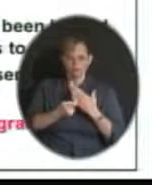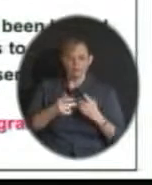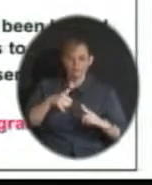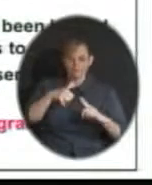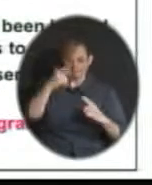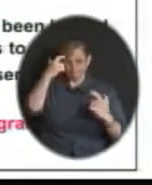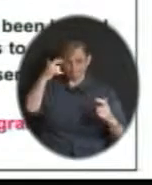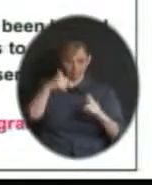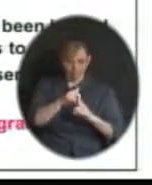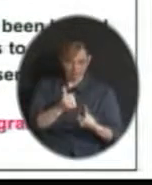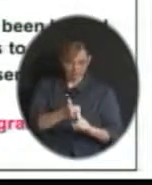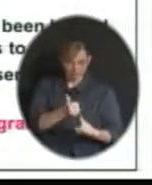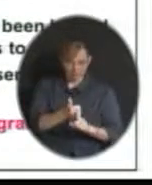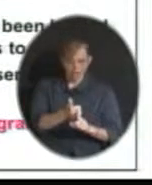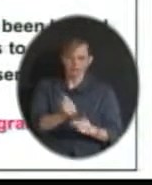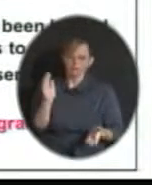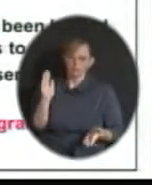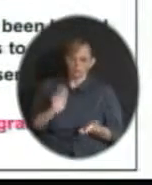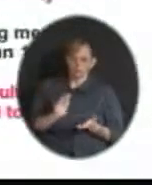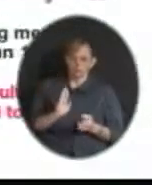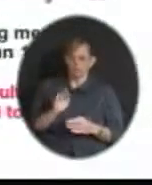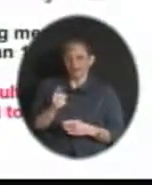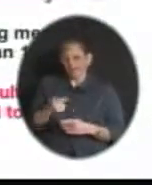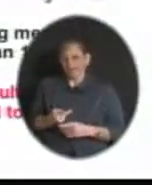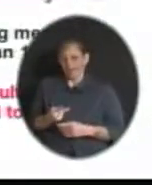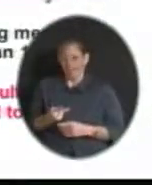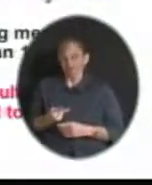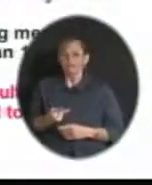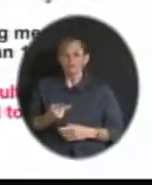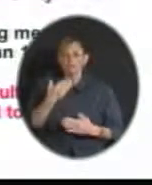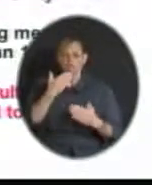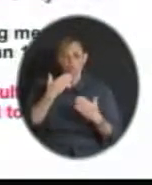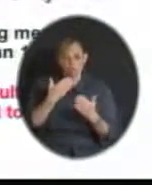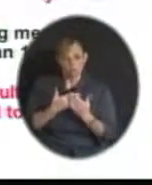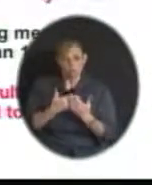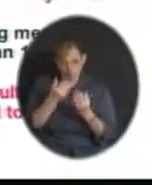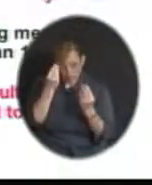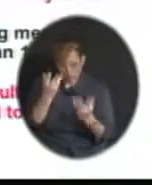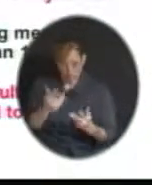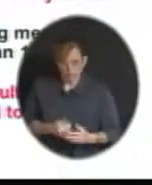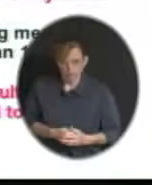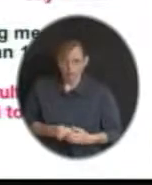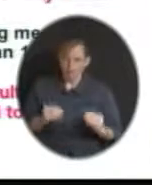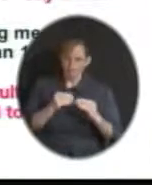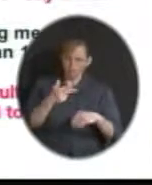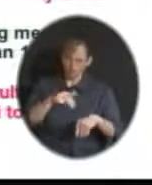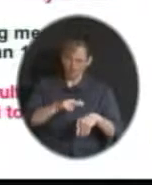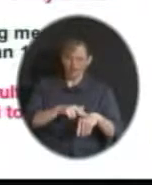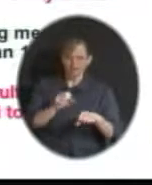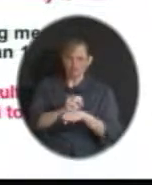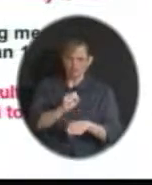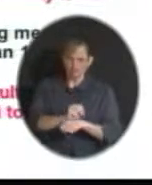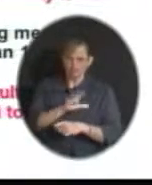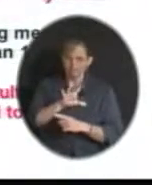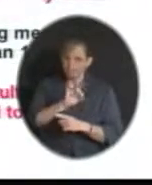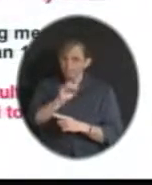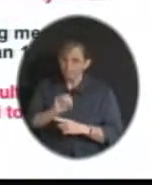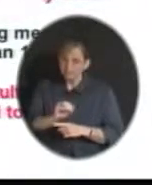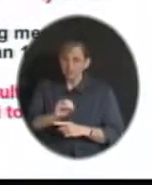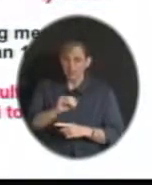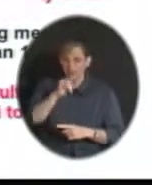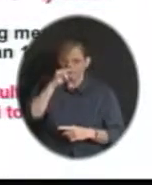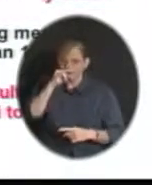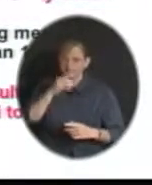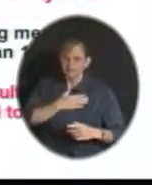is reducing in half. Okay, so there's some good news there. More just national statistics. 58% of students admit that someone